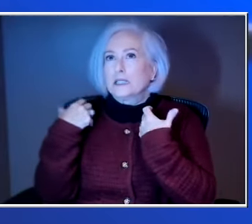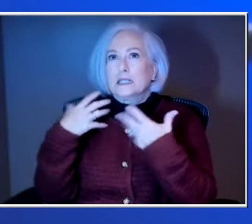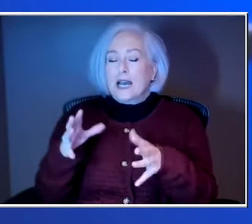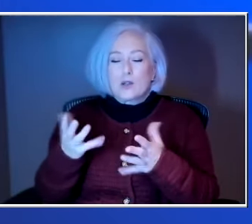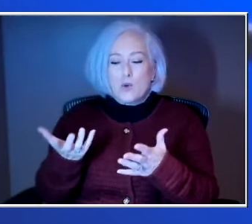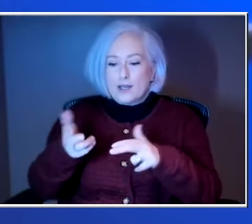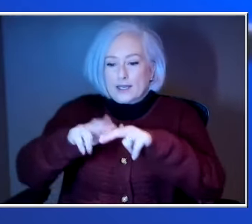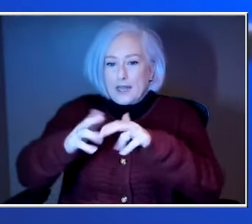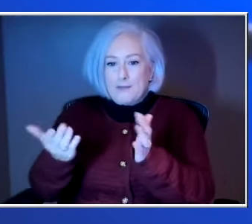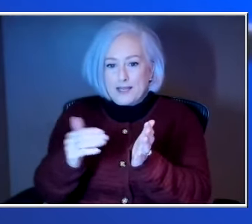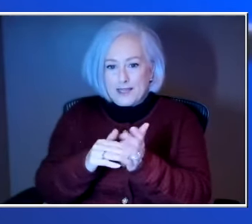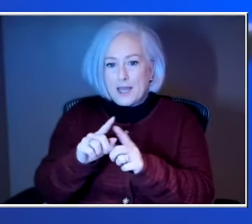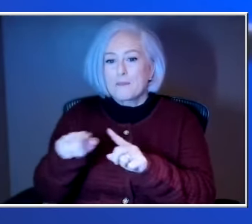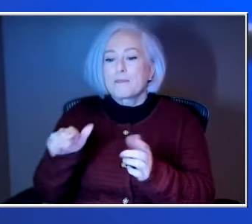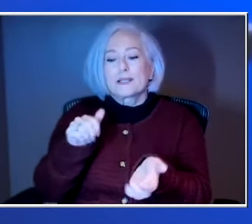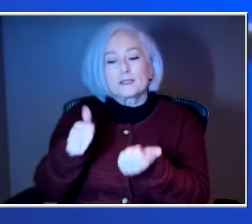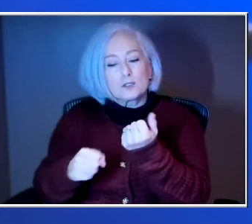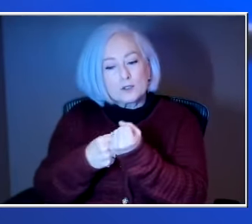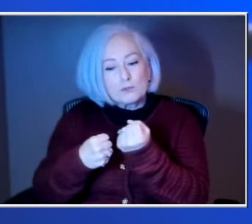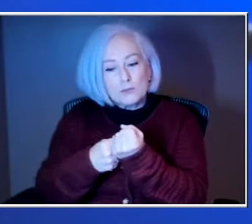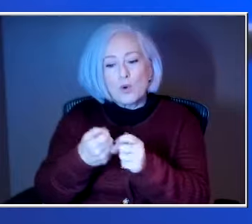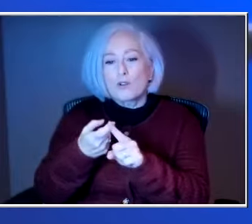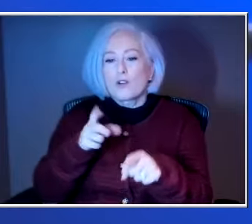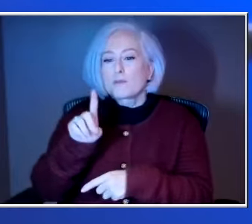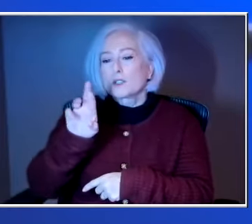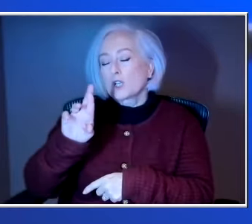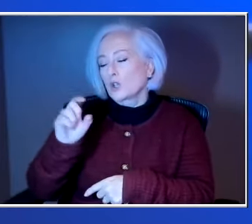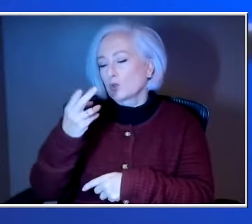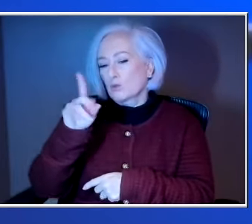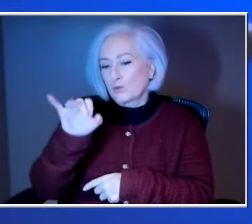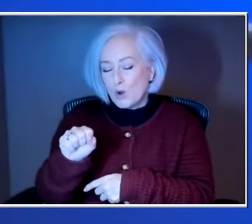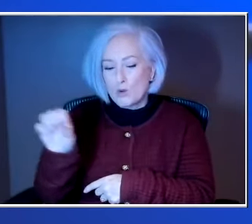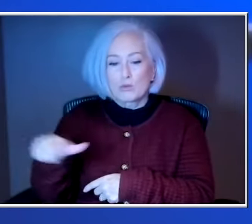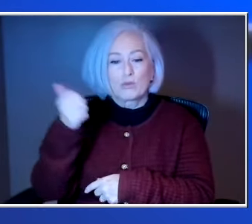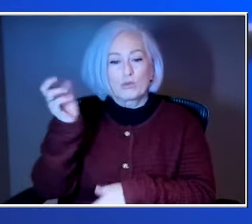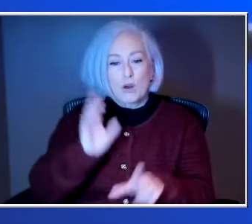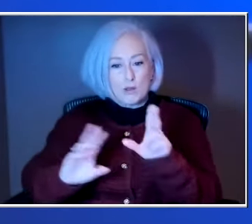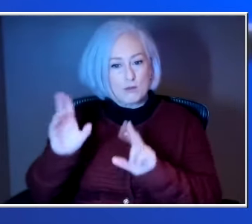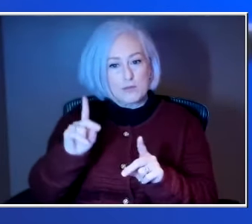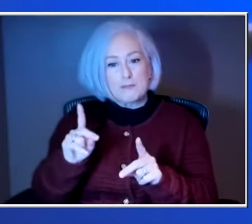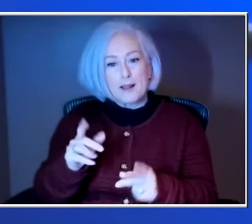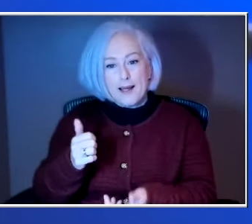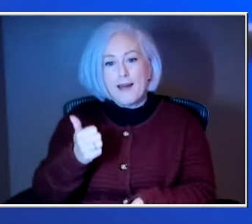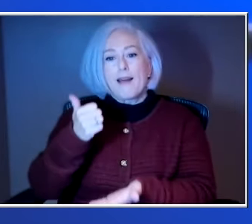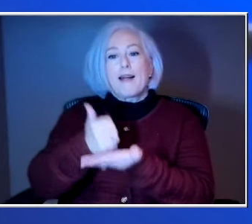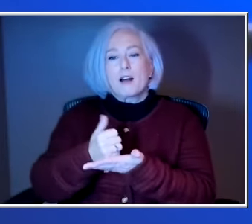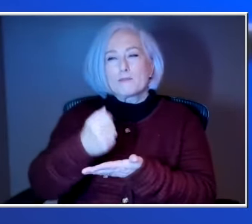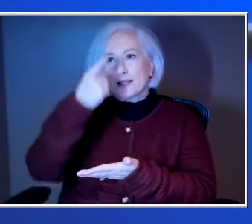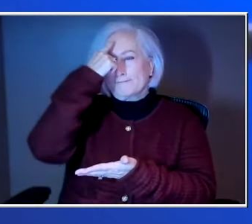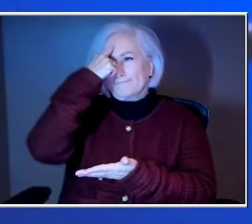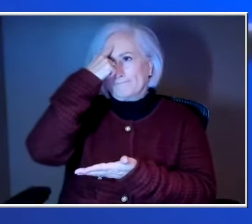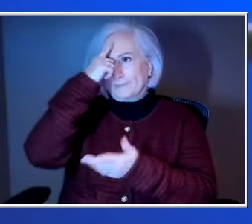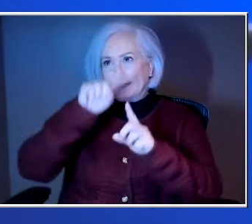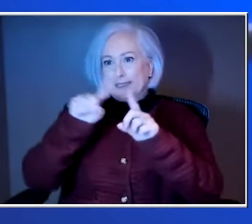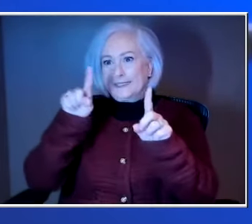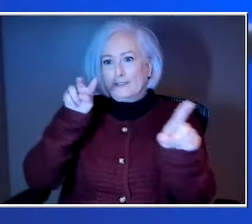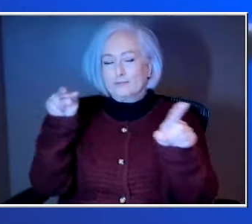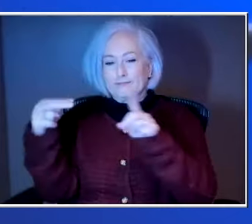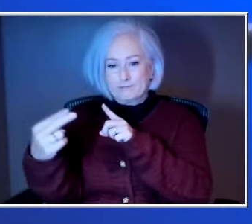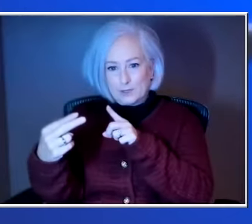through Dr. Rhodes and other people has really helped me change that mindset of always being the fearfulness of the gaining the weight back, because